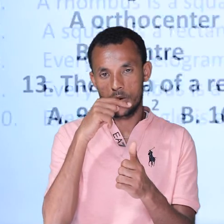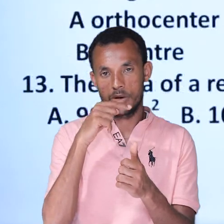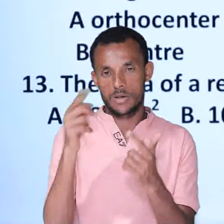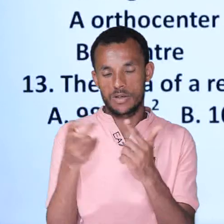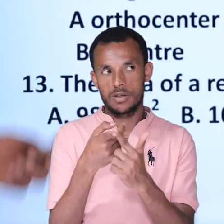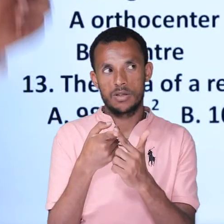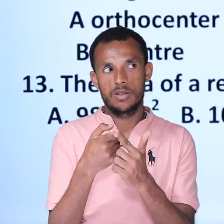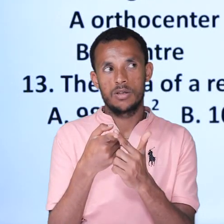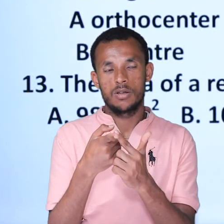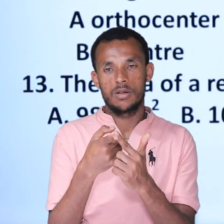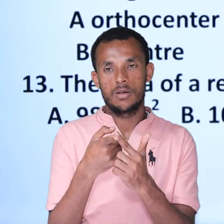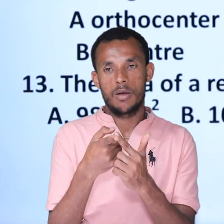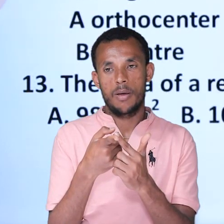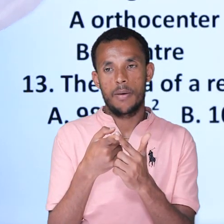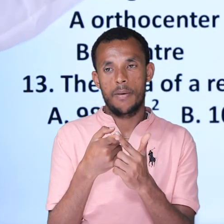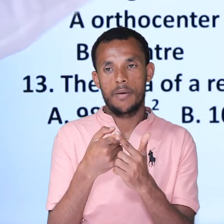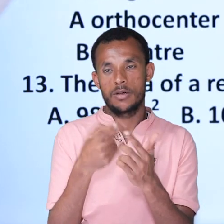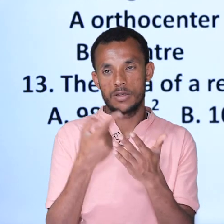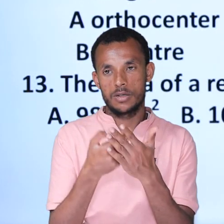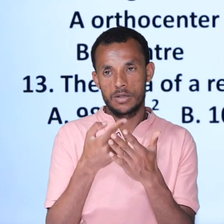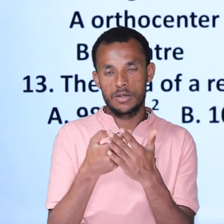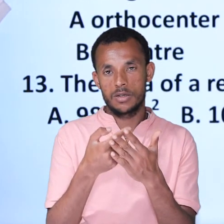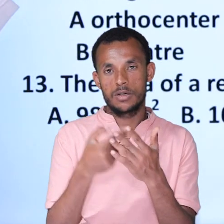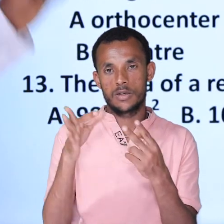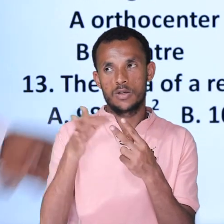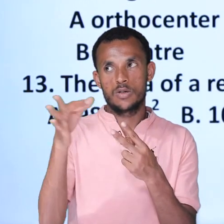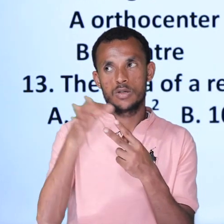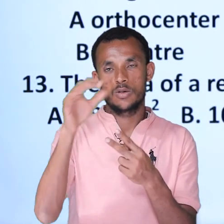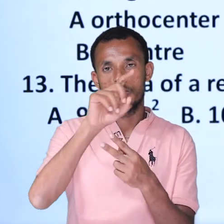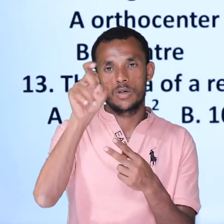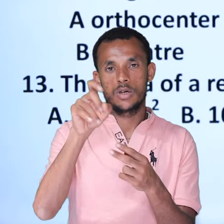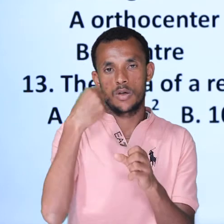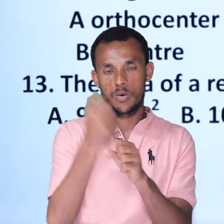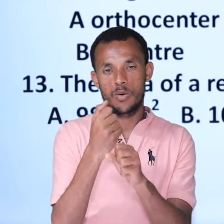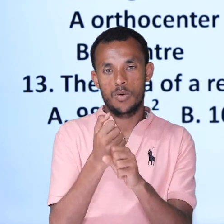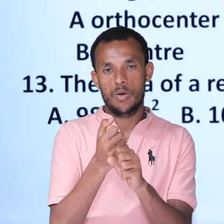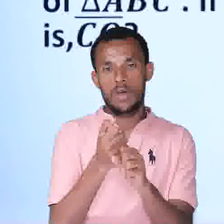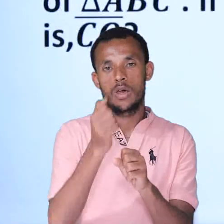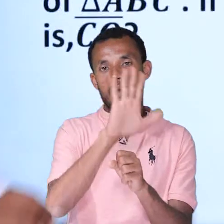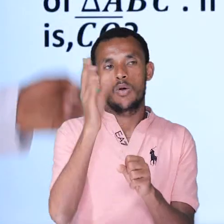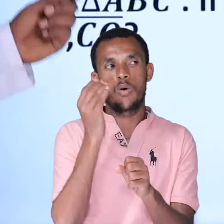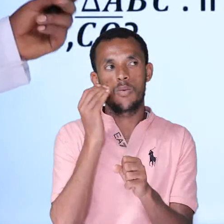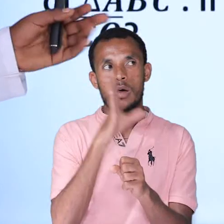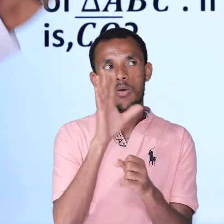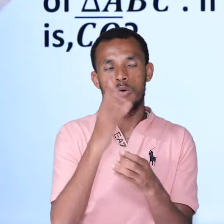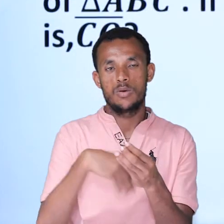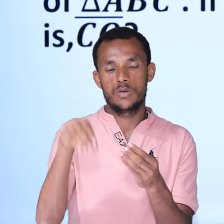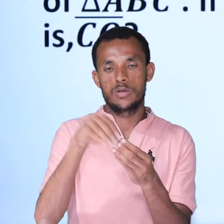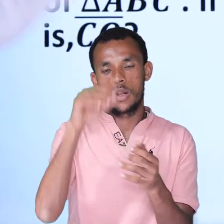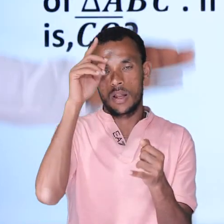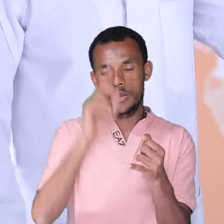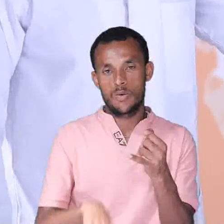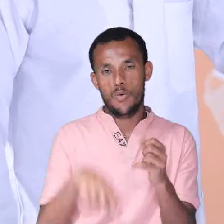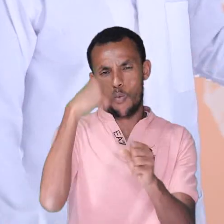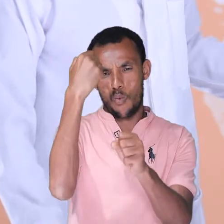The second one, let me see this one, choice questions. You can do this one in your home. And also the last